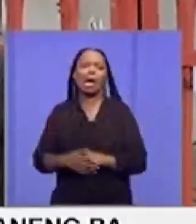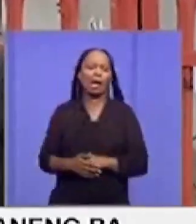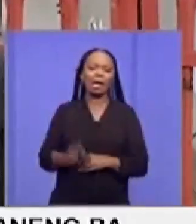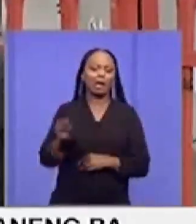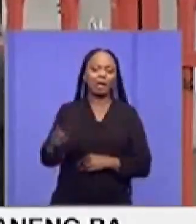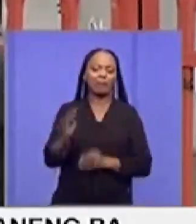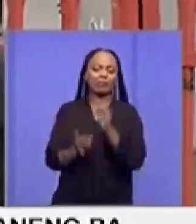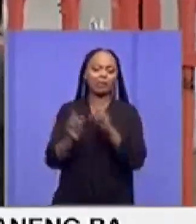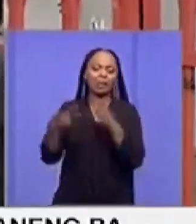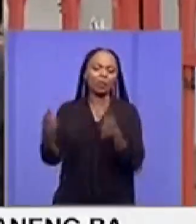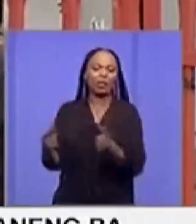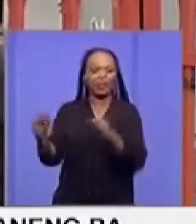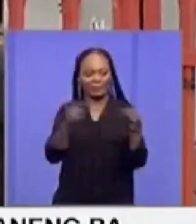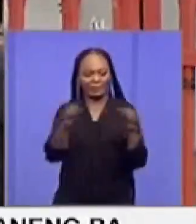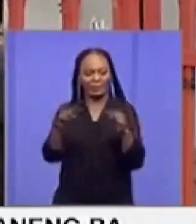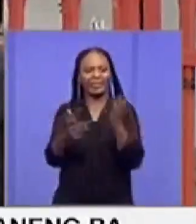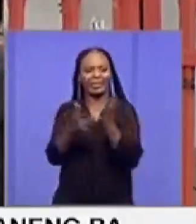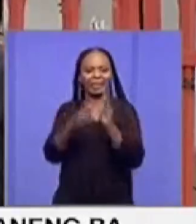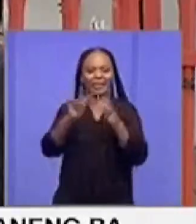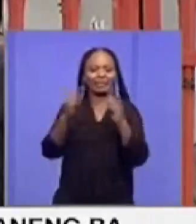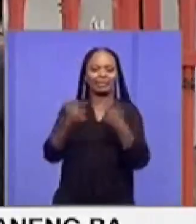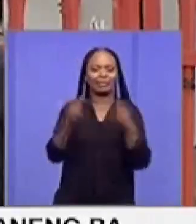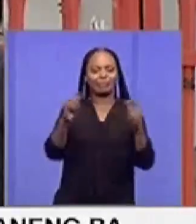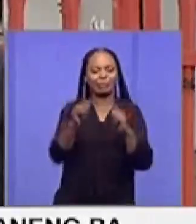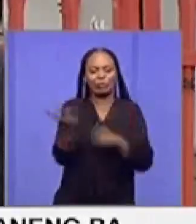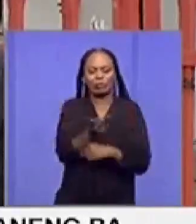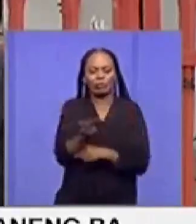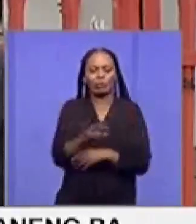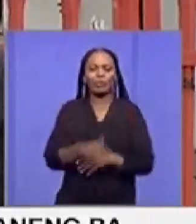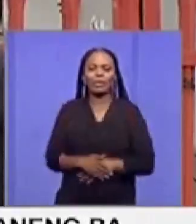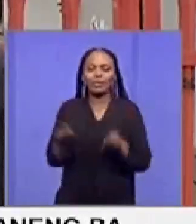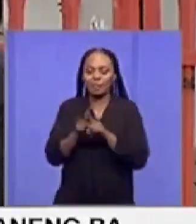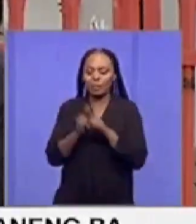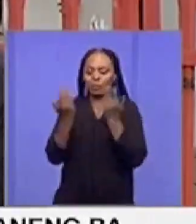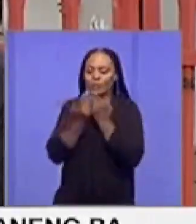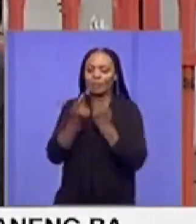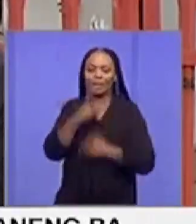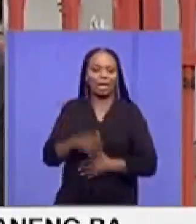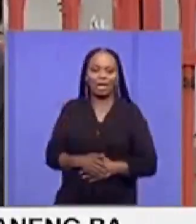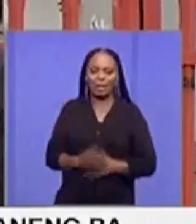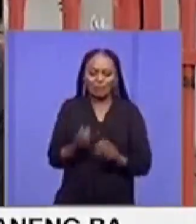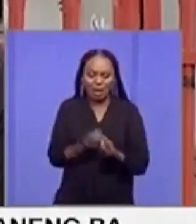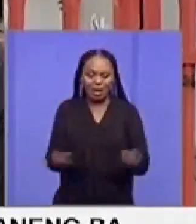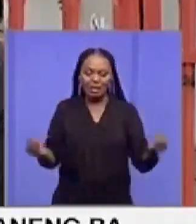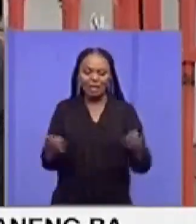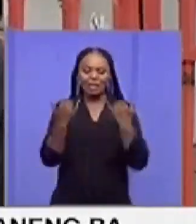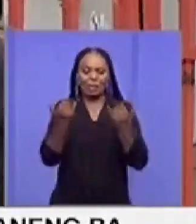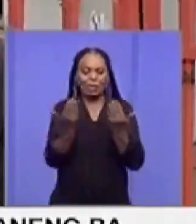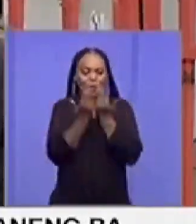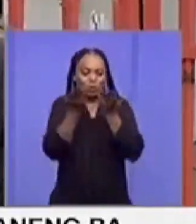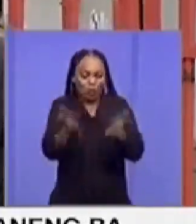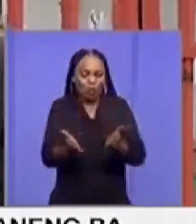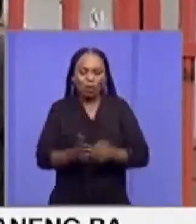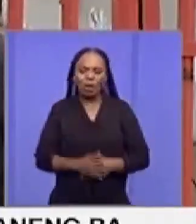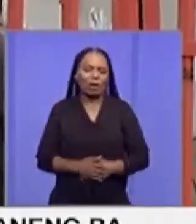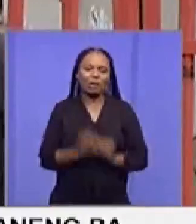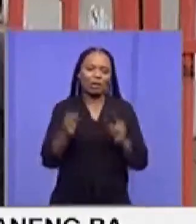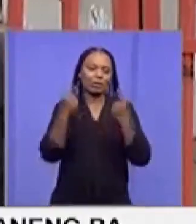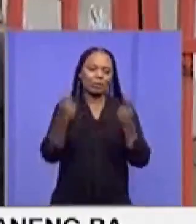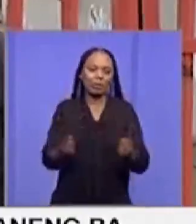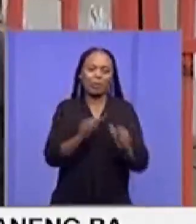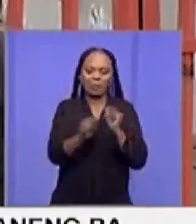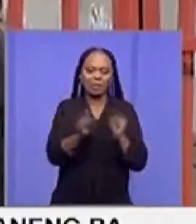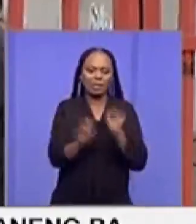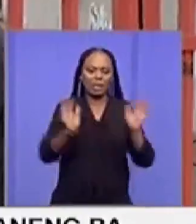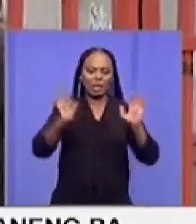lokisega jwale le ba sekolo le bona ba bona ba raowa rena bana ba rena ba ka se tsene ka mo lokišitšeng le jwale a re